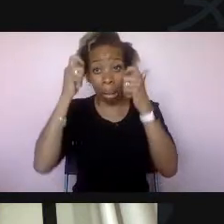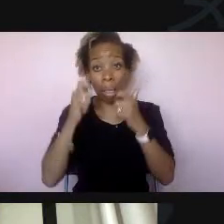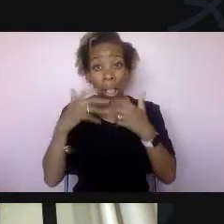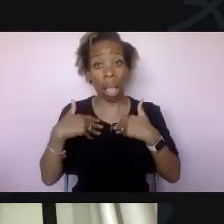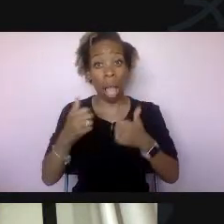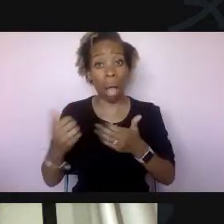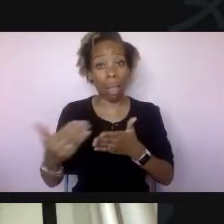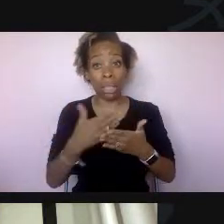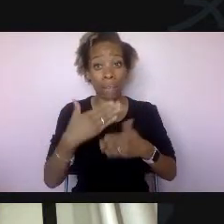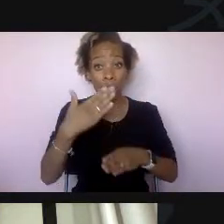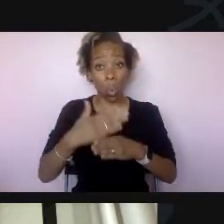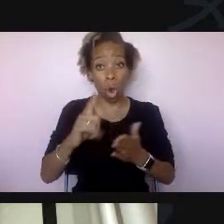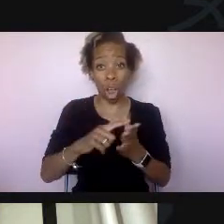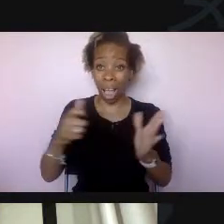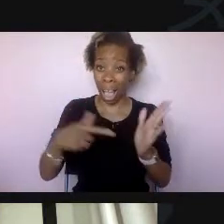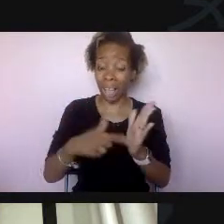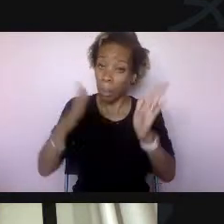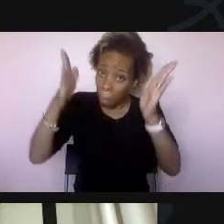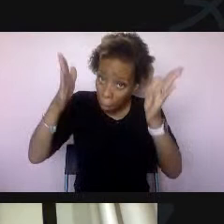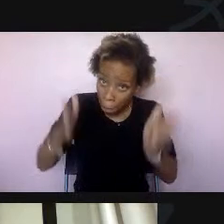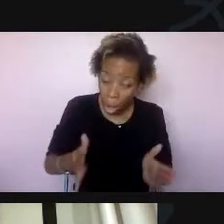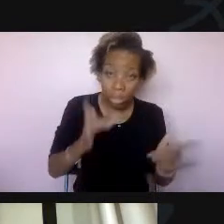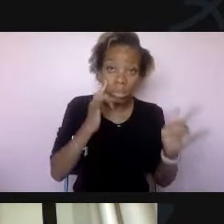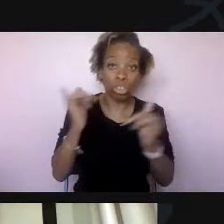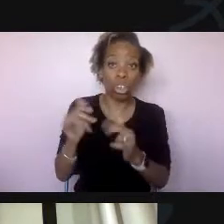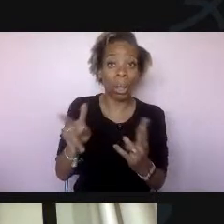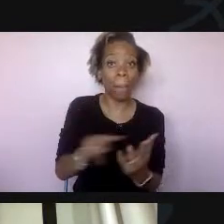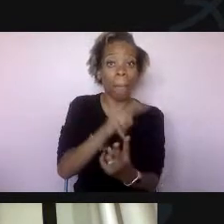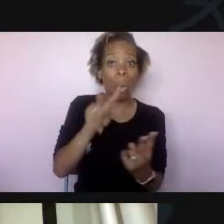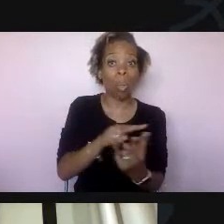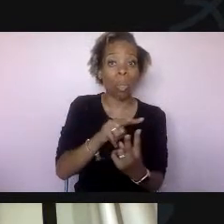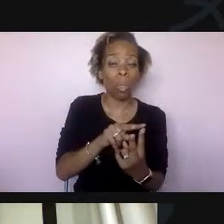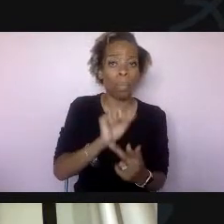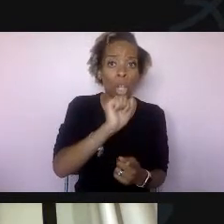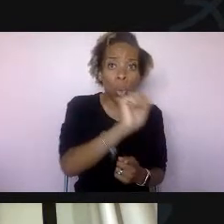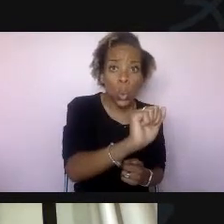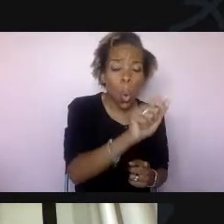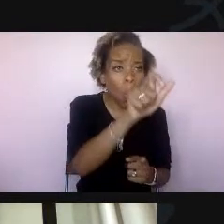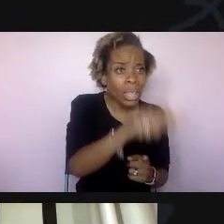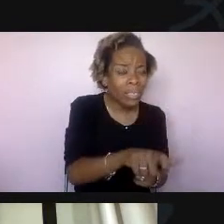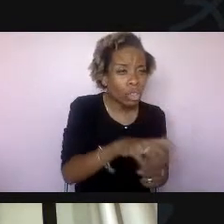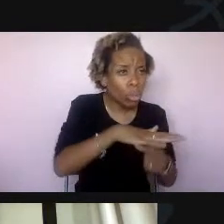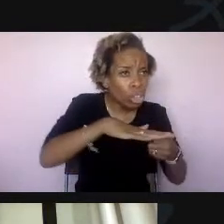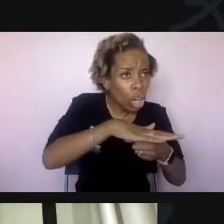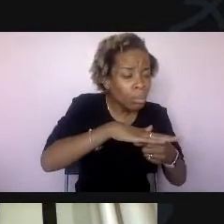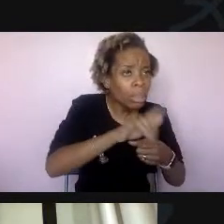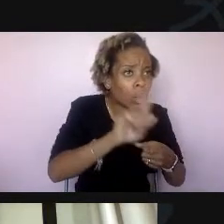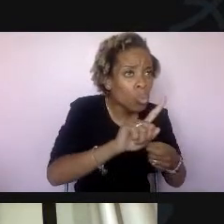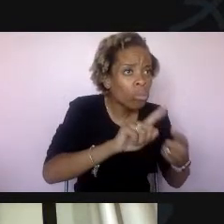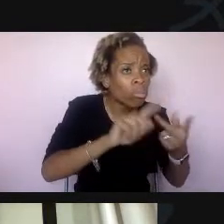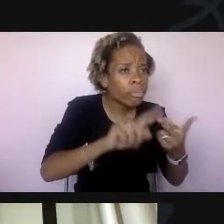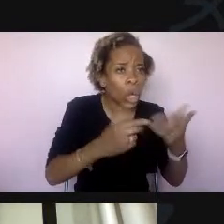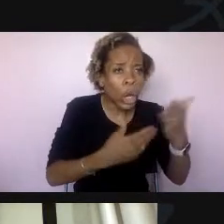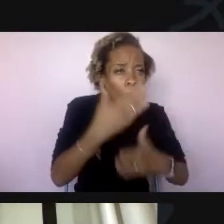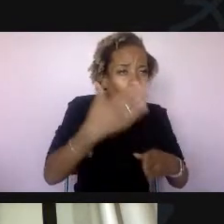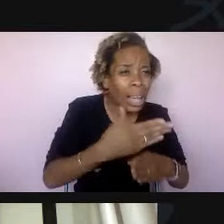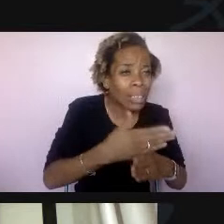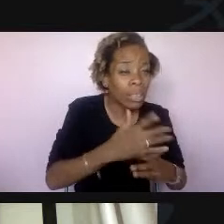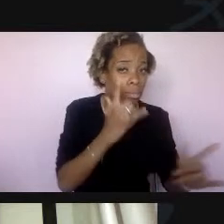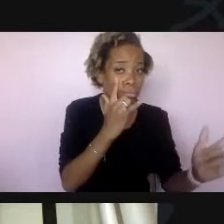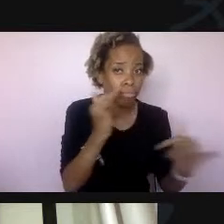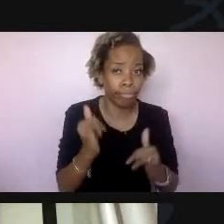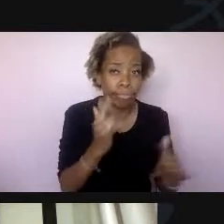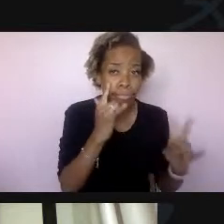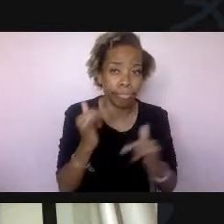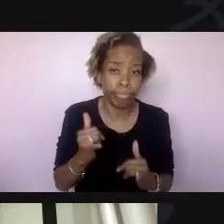yes, employers should be doing this. They should be talking to individuals about their individual circumstances as well. And that's a really important thing. And I think